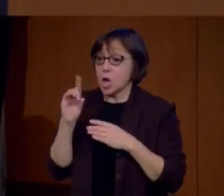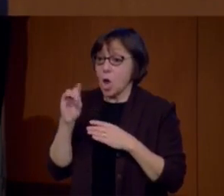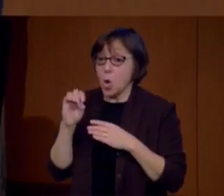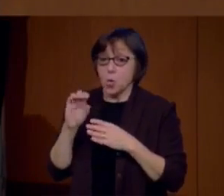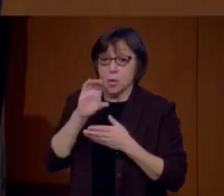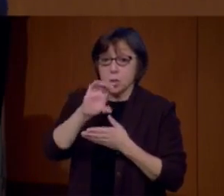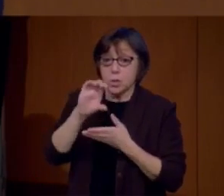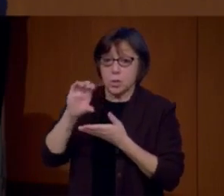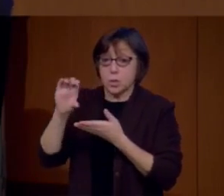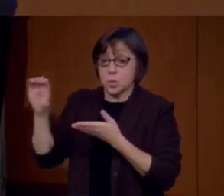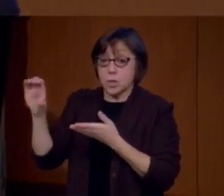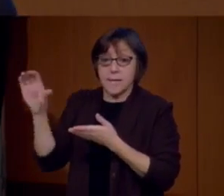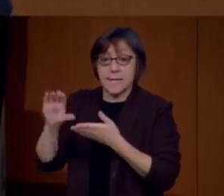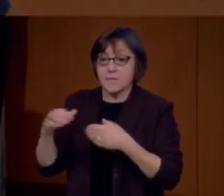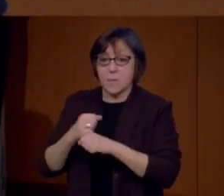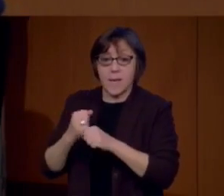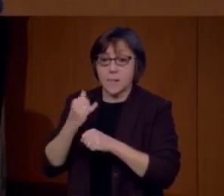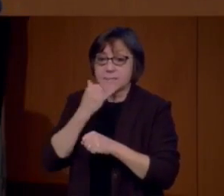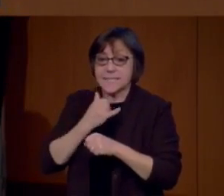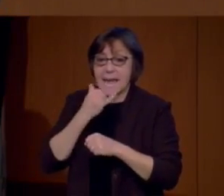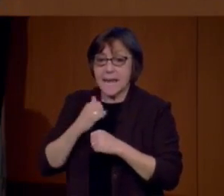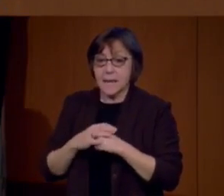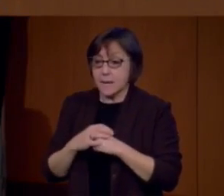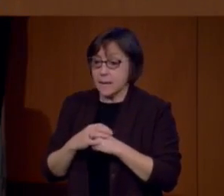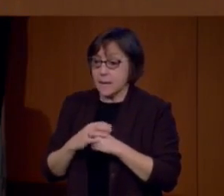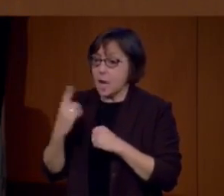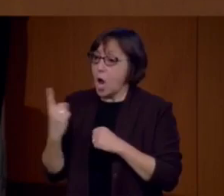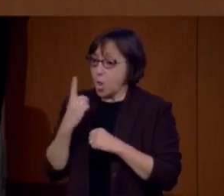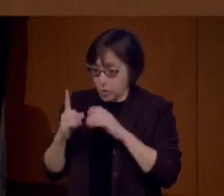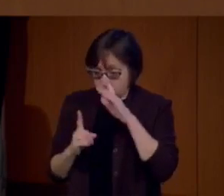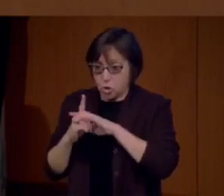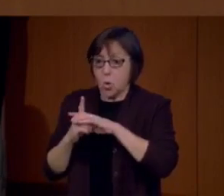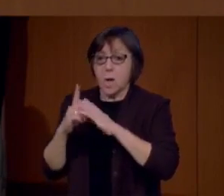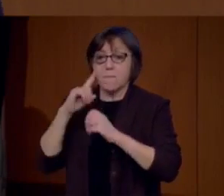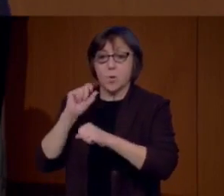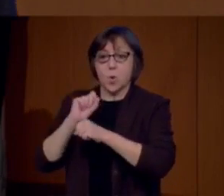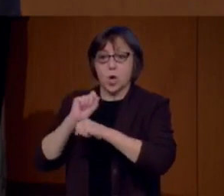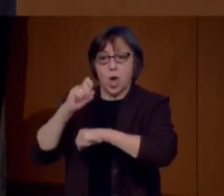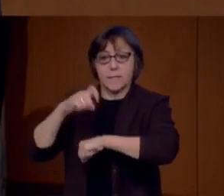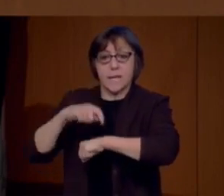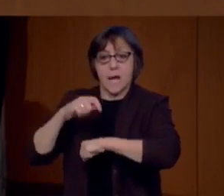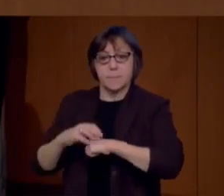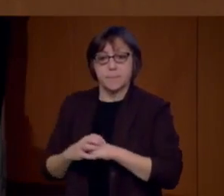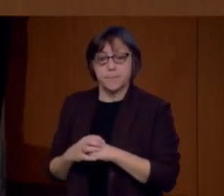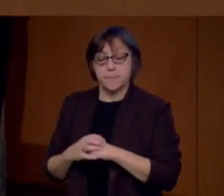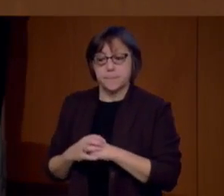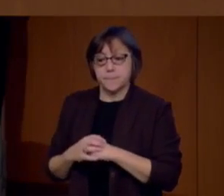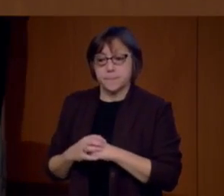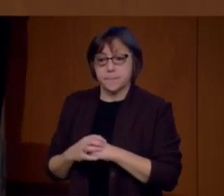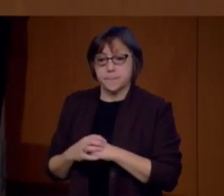he never made a mistake. Always showed up for work on time.